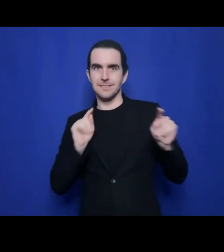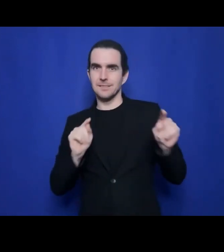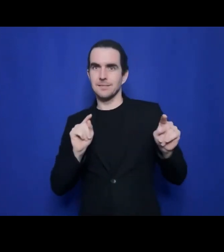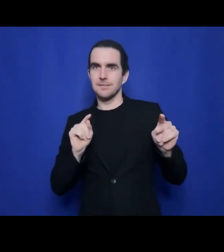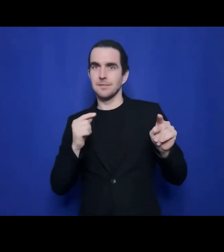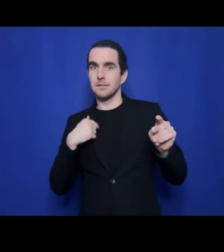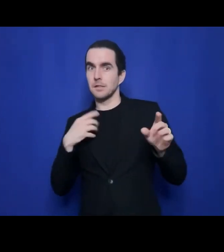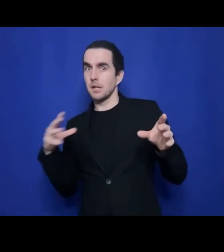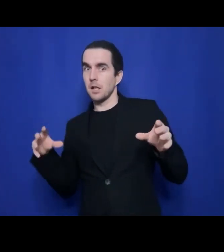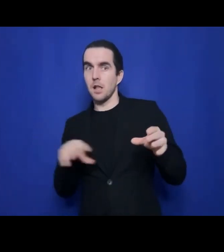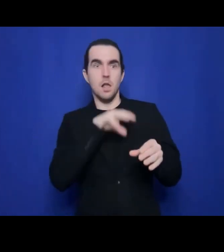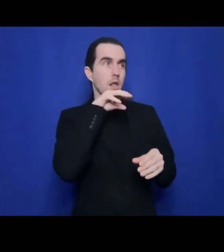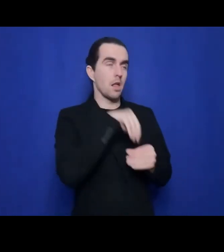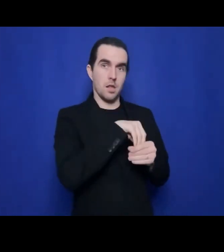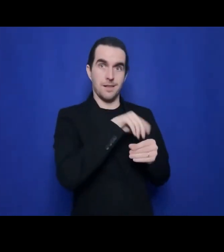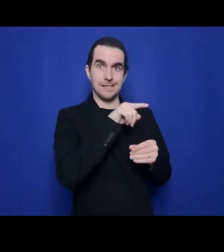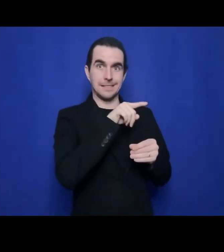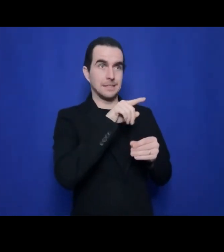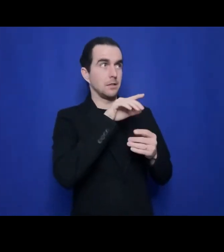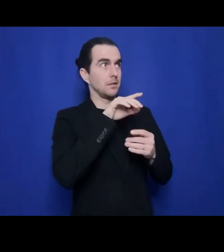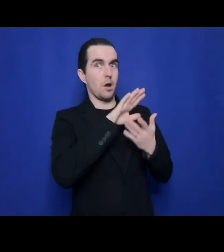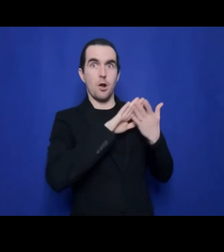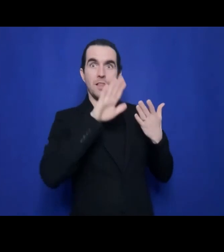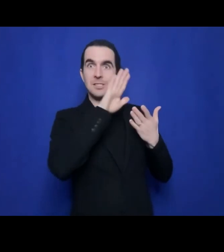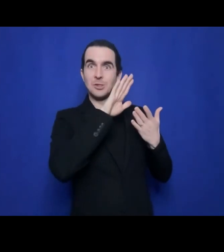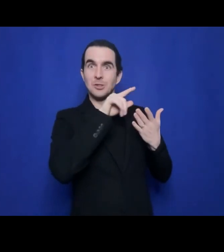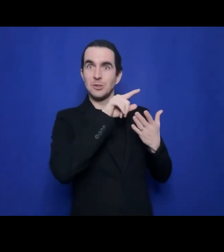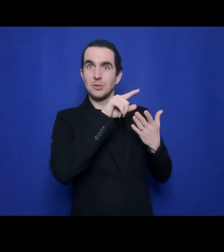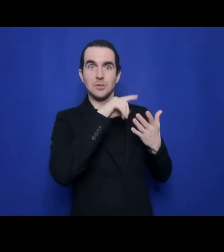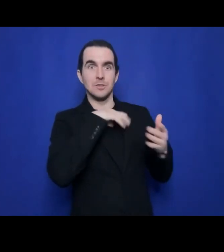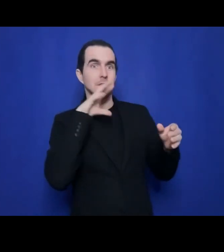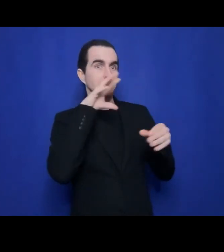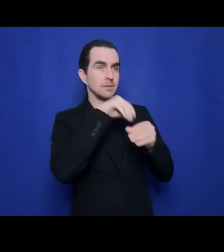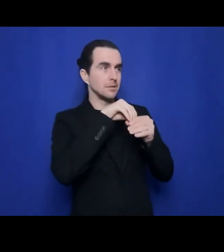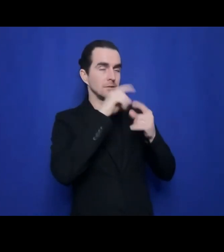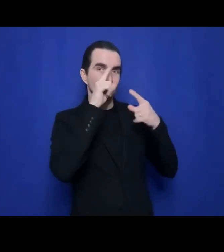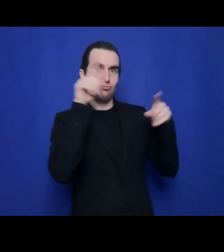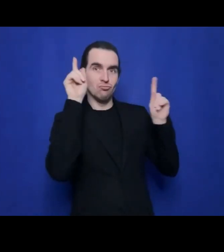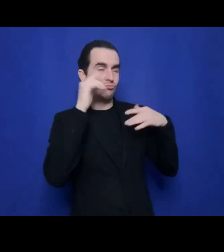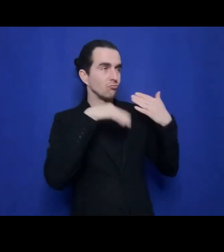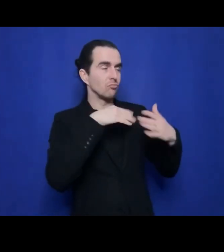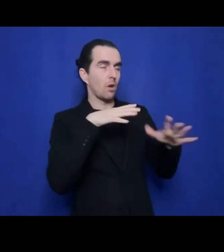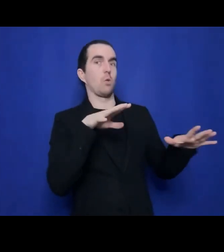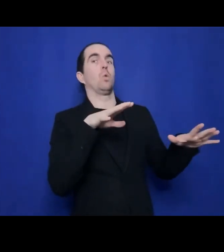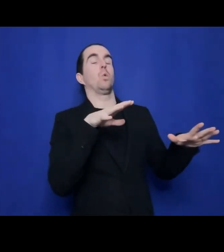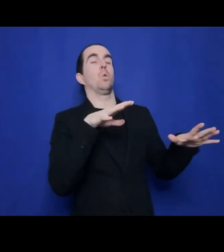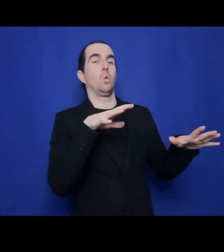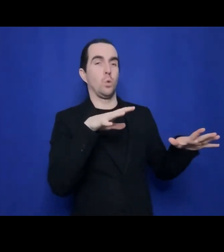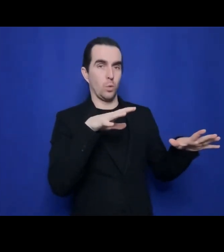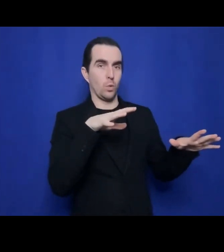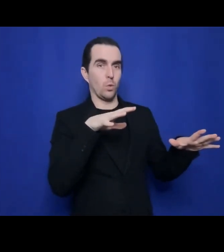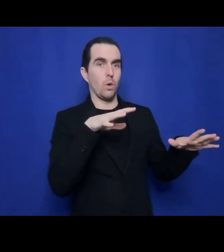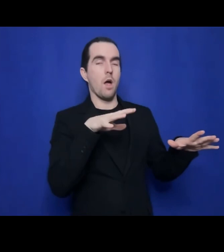thing for me to assimilate, both to catch up with the education I was not privy to,